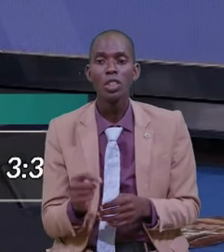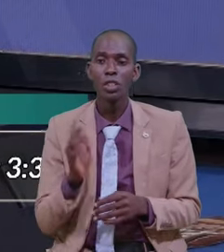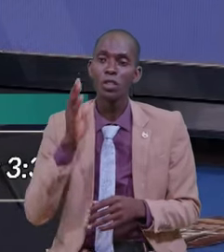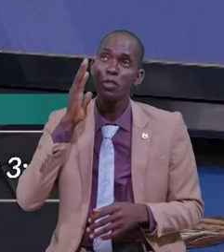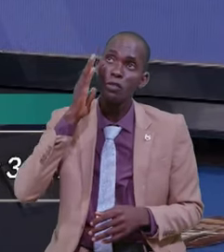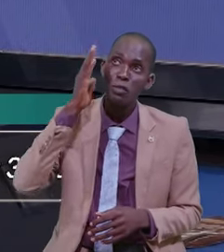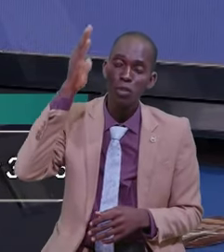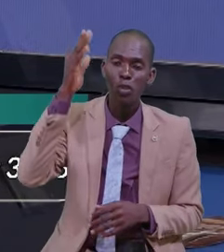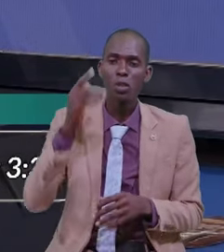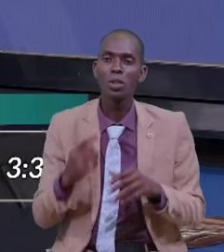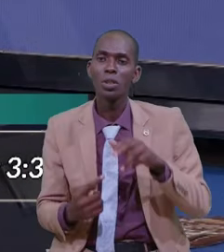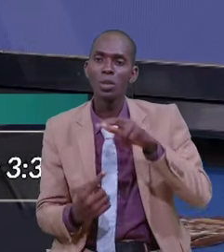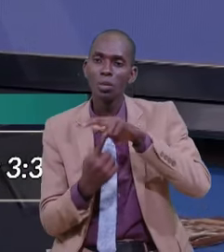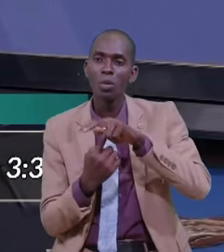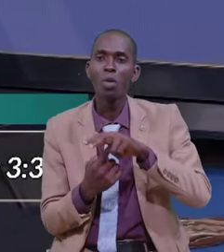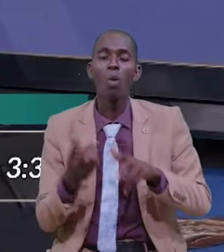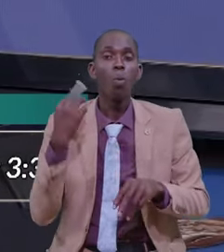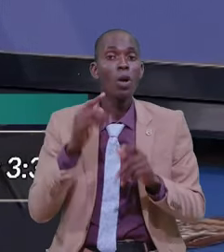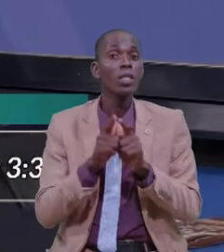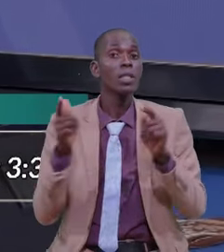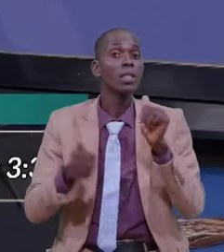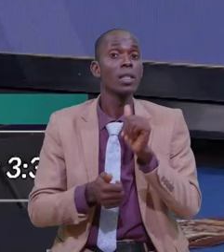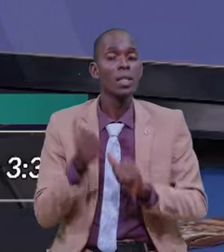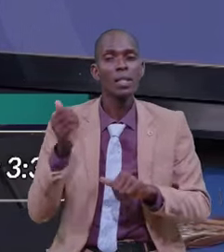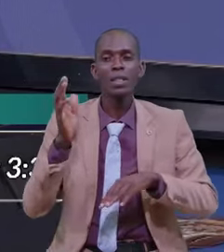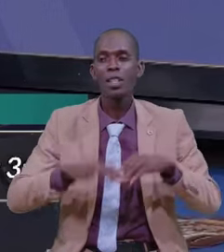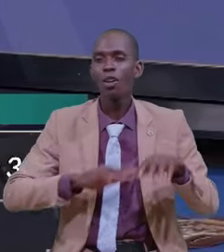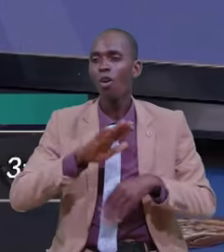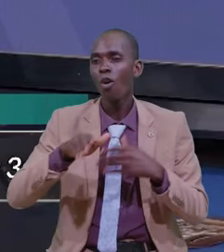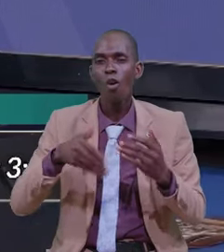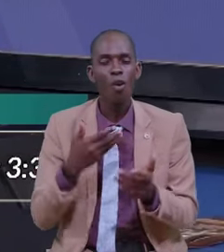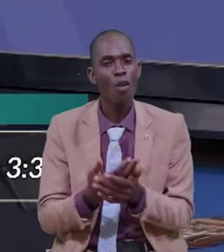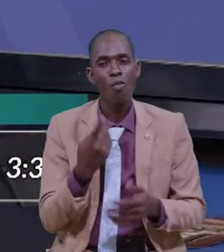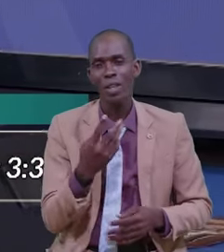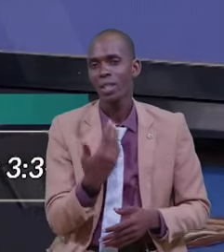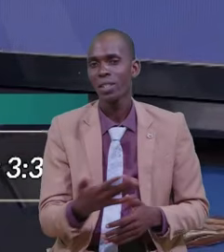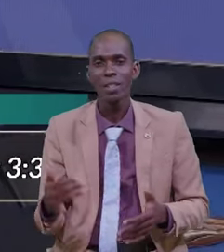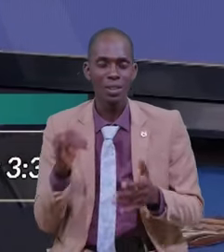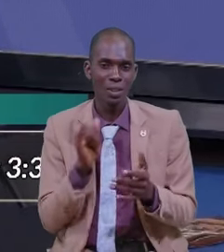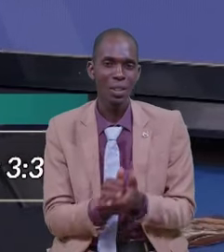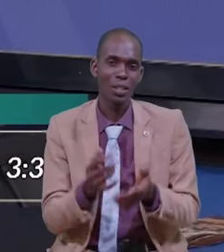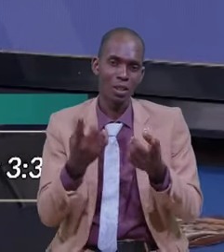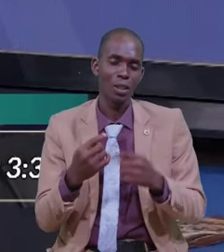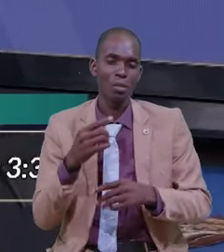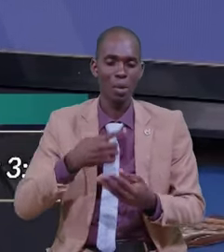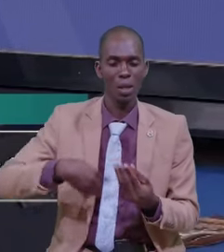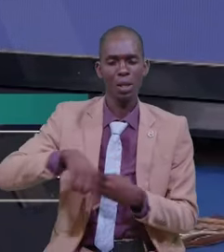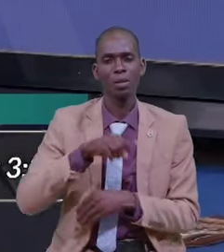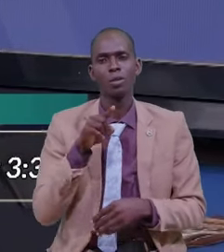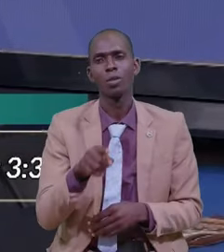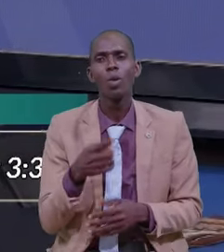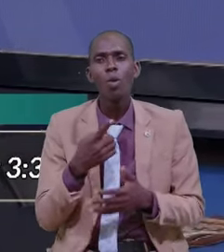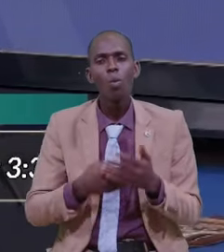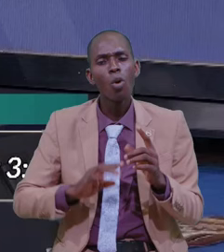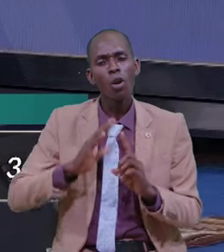championship was greater than all the things that came around him. What conviction do